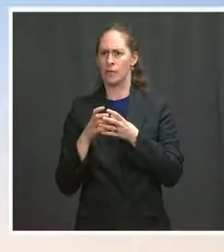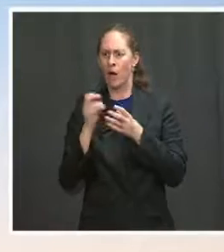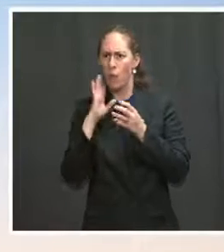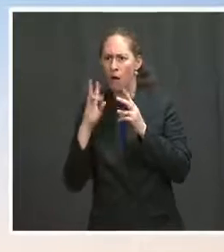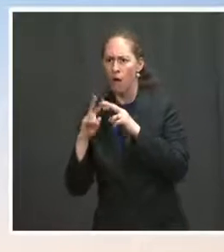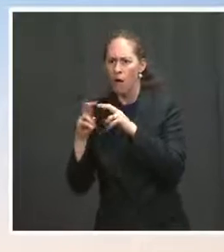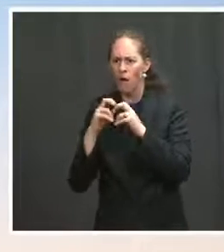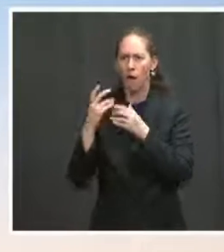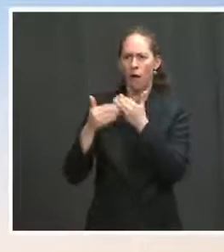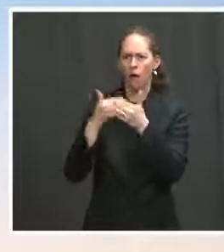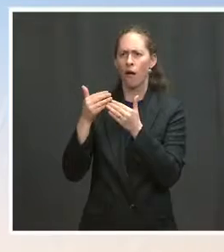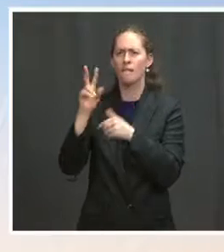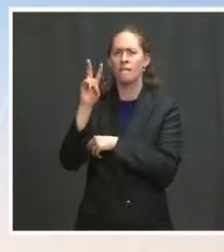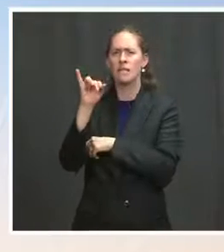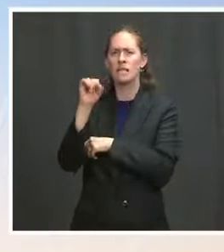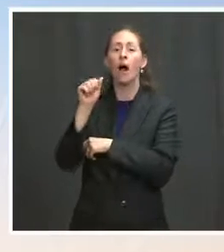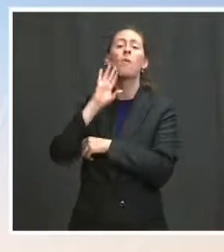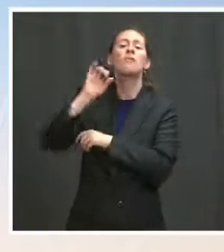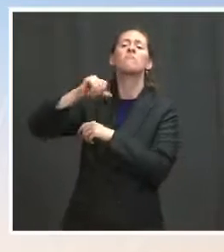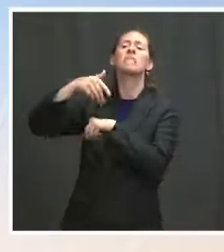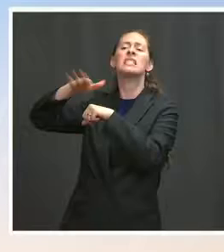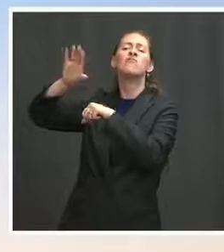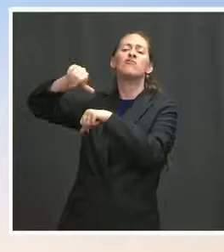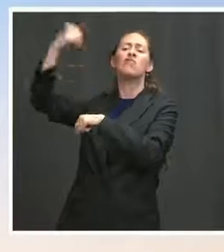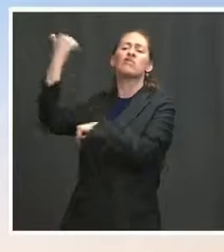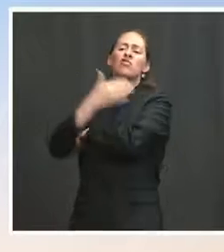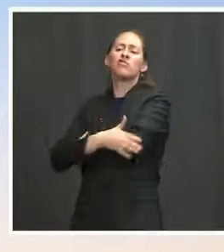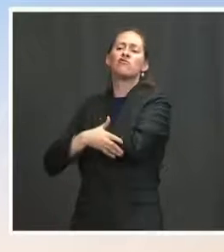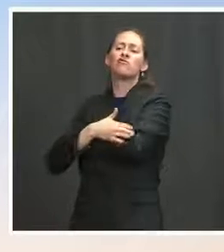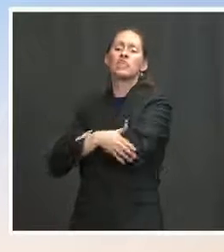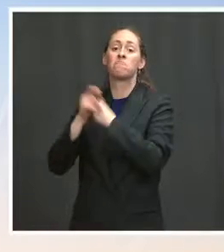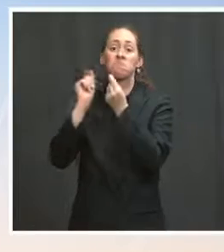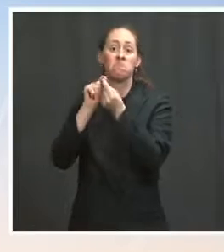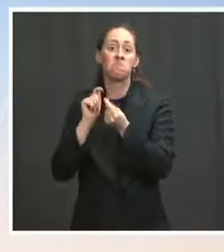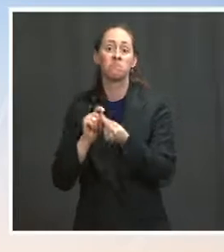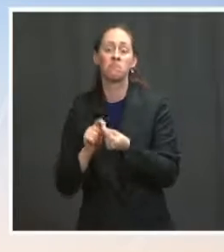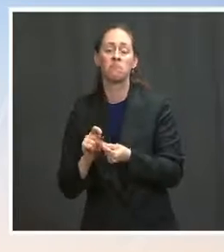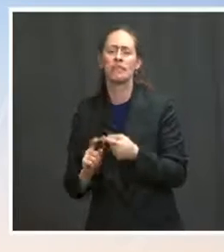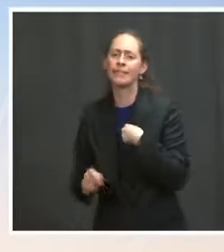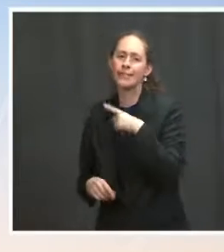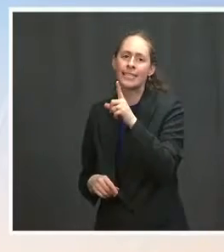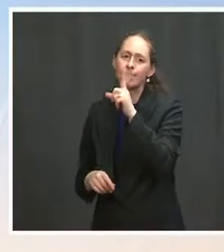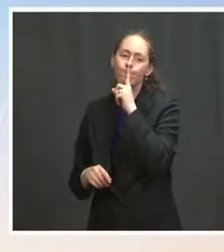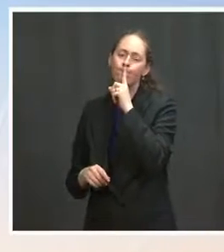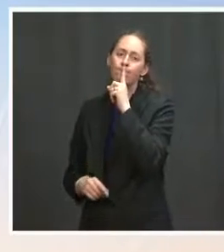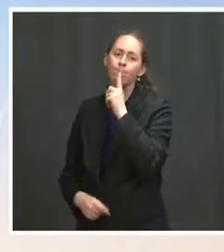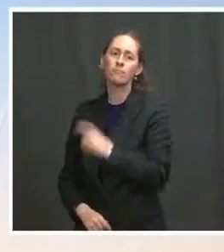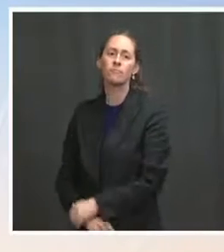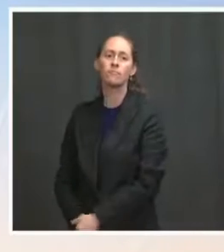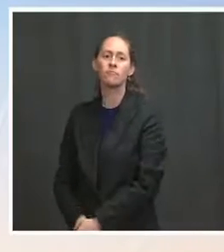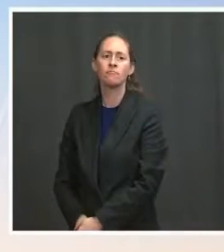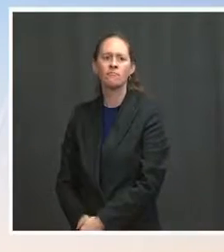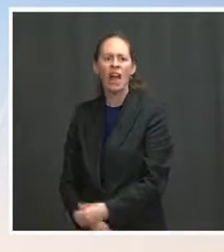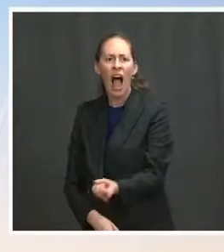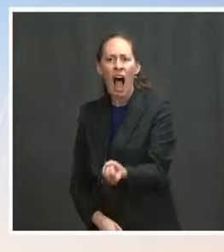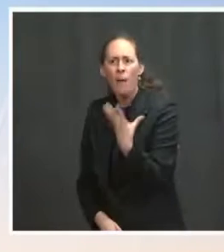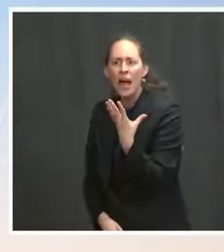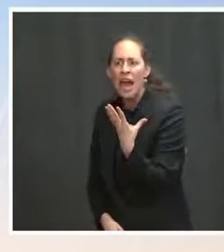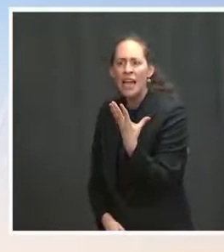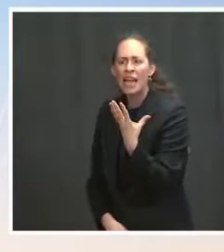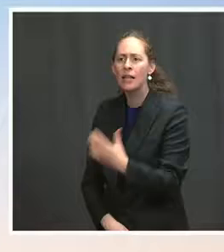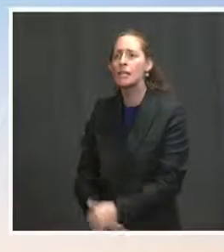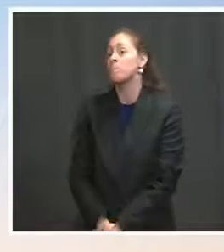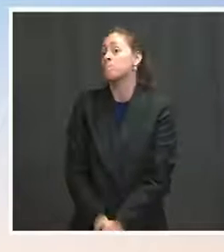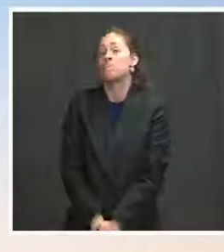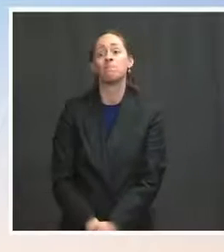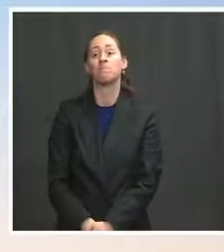additional details of that, I'm just not going to be able to speak to from here. Did you say a number, though, on I how don't many? have a number to outline for you, and it's unlikely we will,